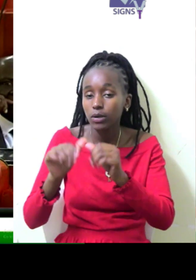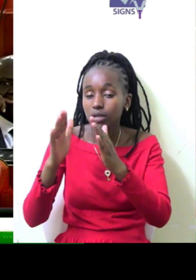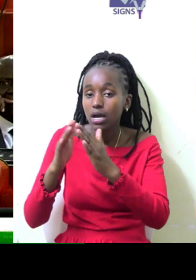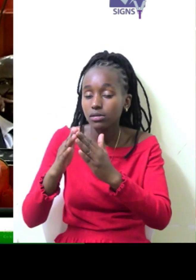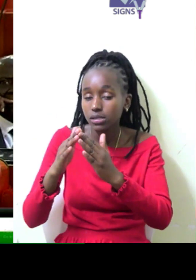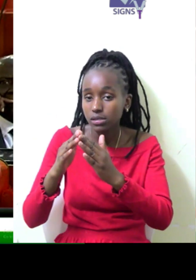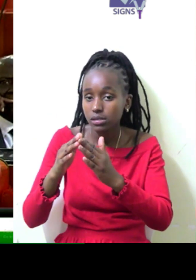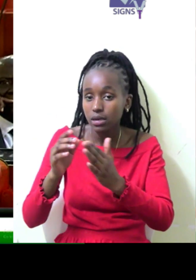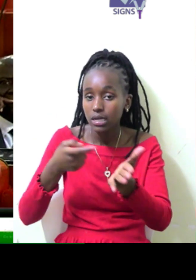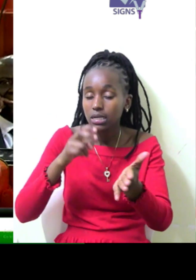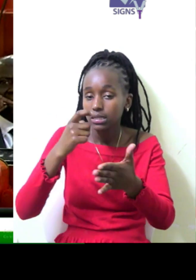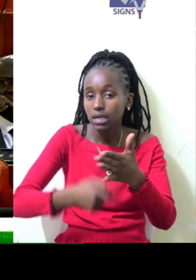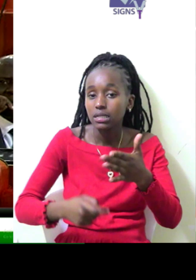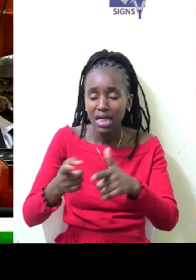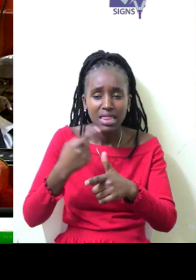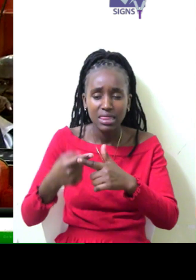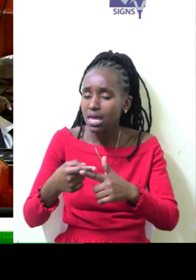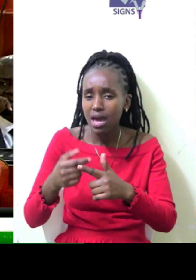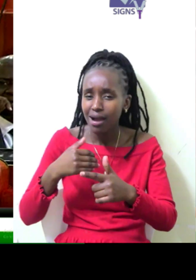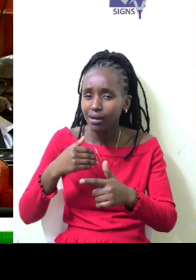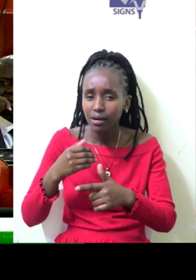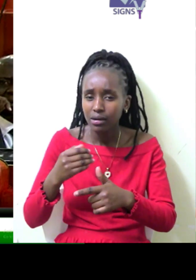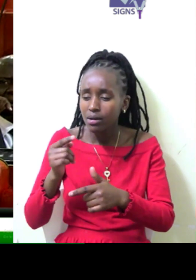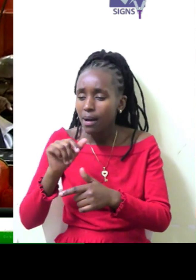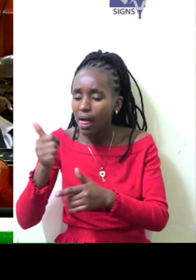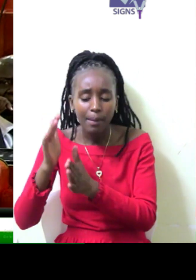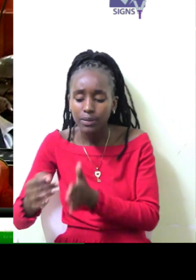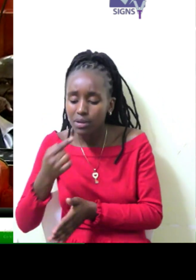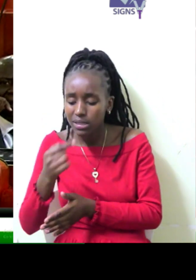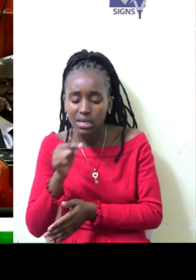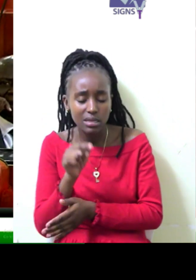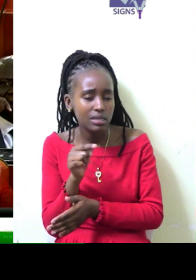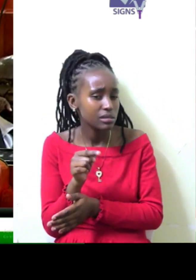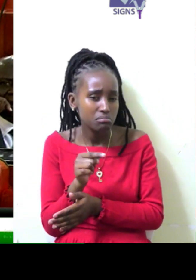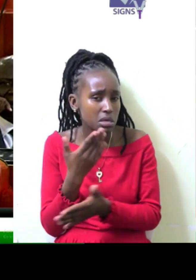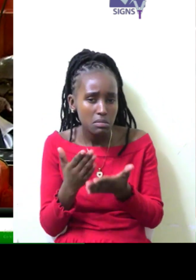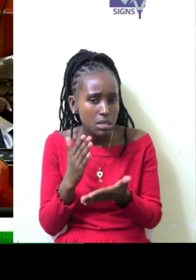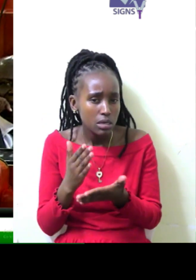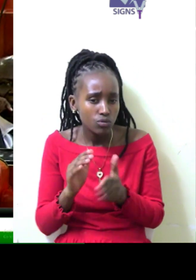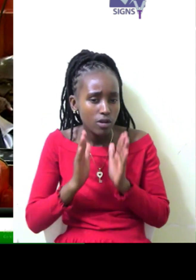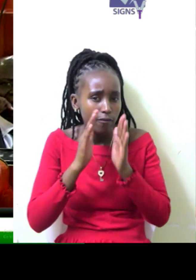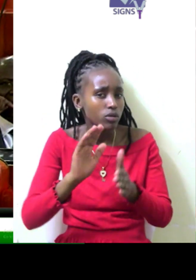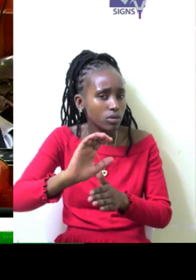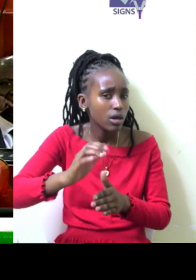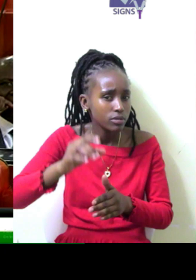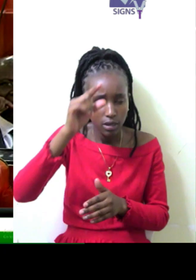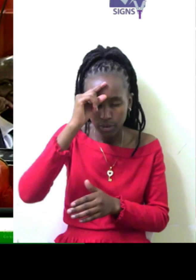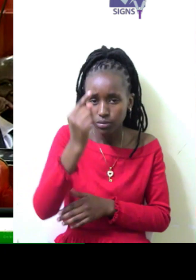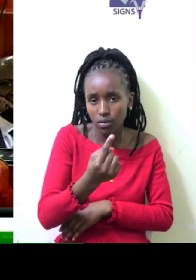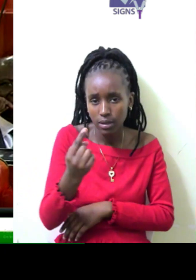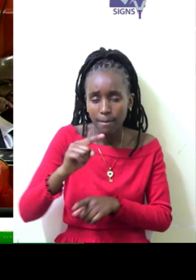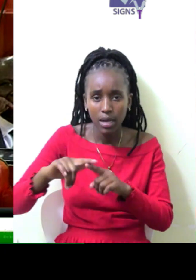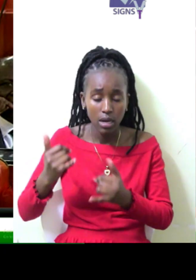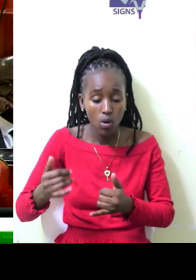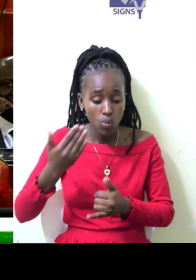county function. And I think we consider that seriously. But I wanted also to say something, Honorable Speaker. Honorable Speaker, in addition to the fact that this is